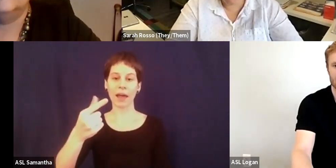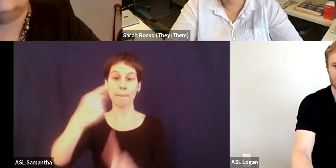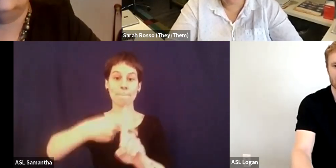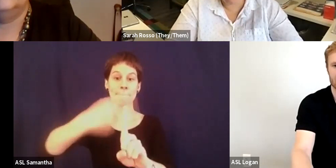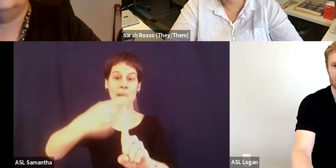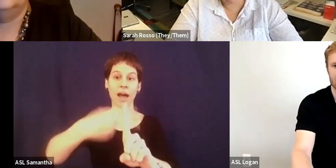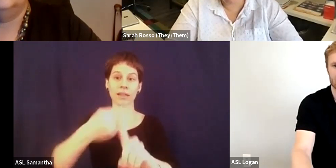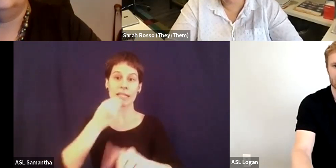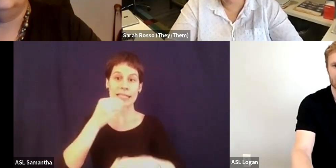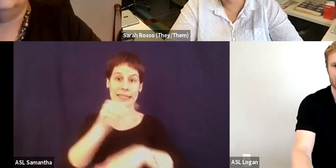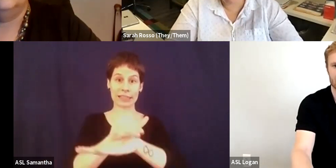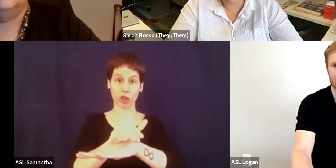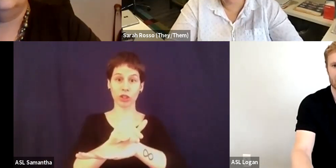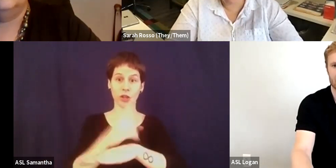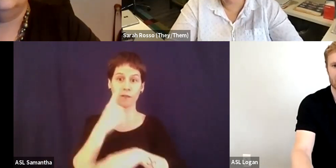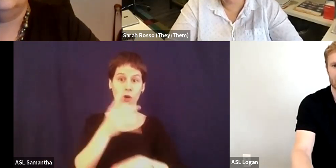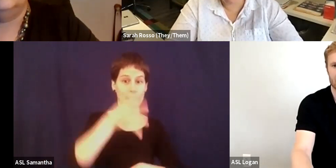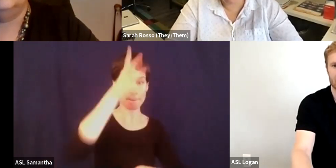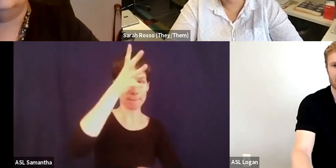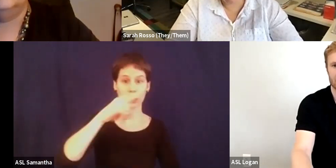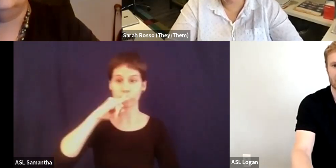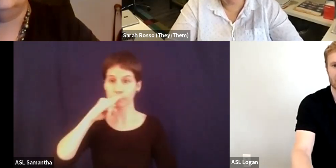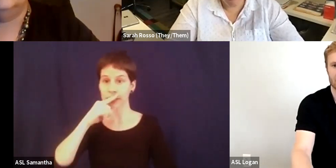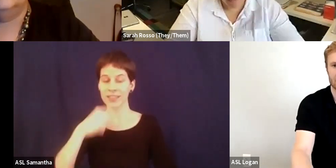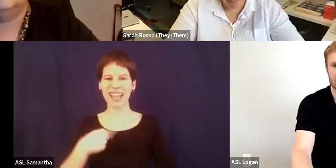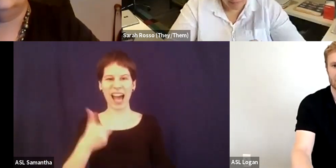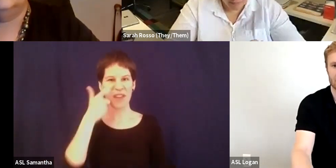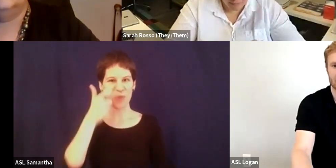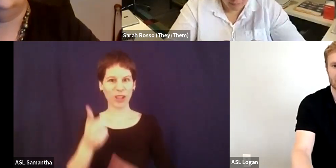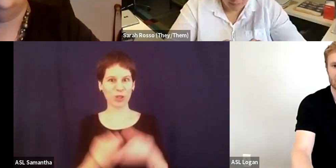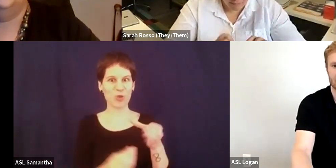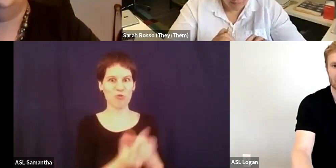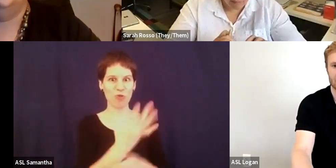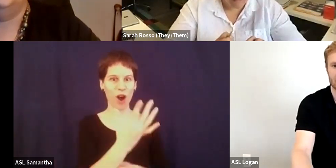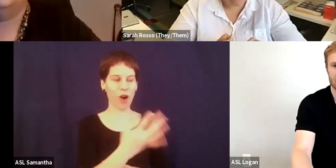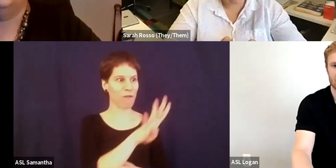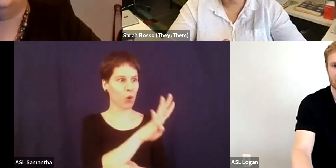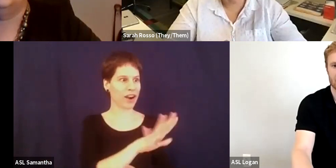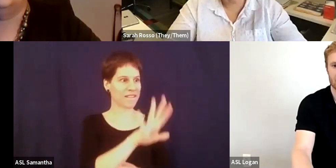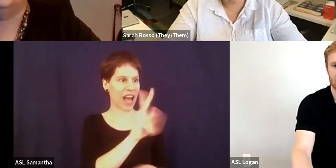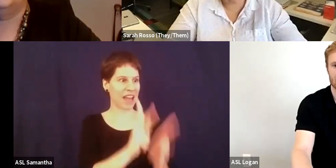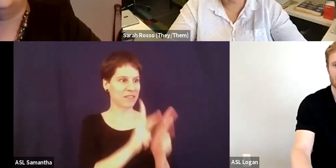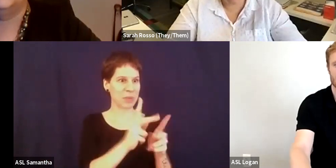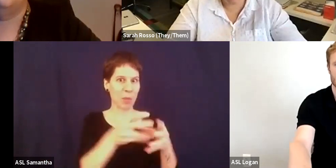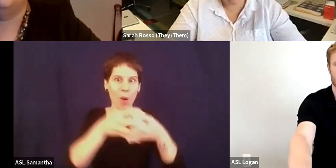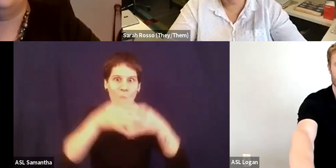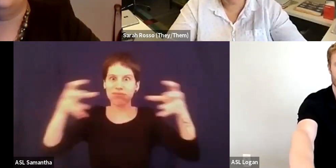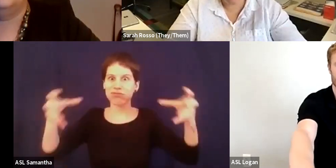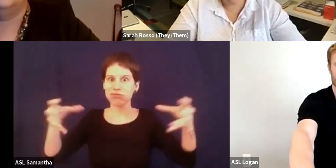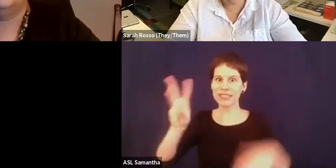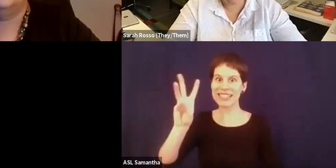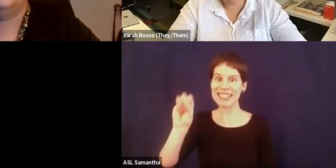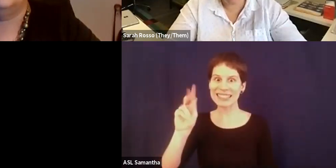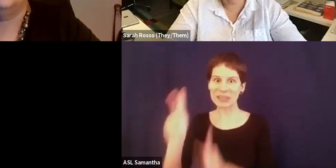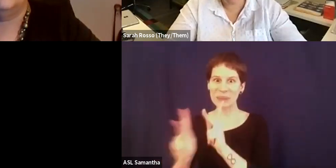watched grow from like 4 to 5 families meeting together to like 60 people in a room, which is really awesome. Right